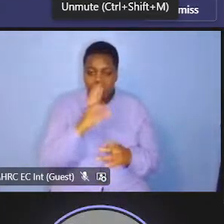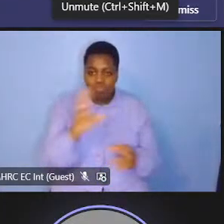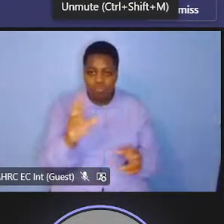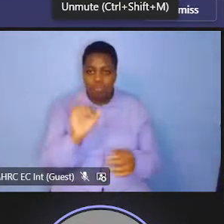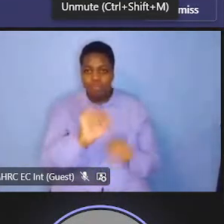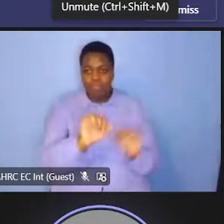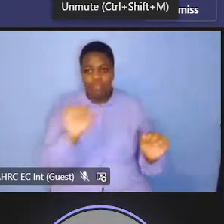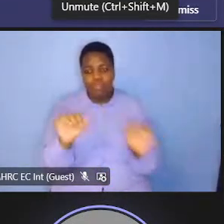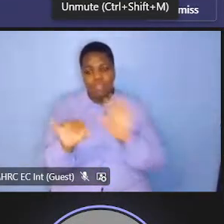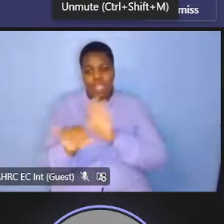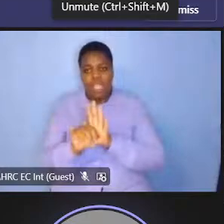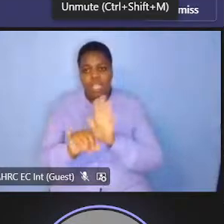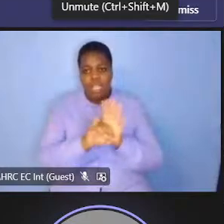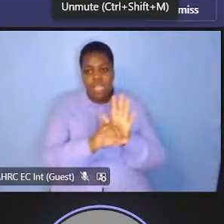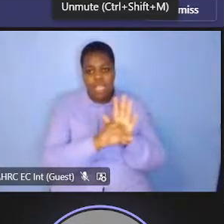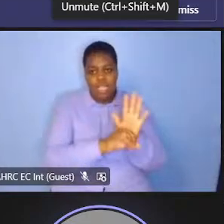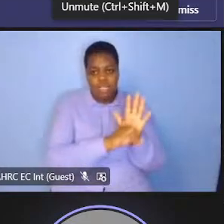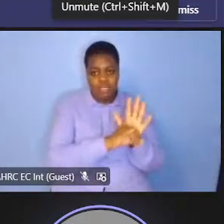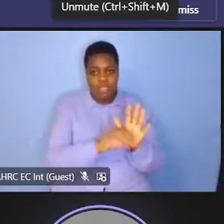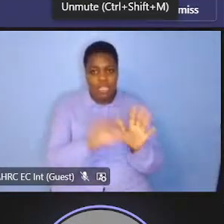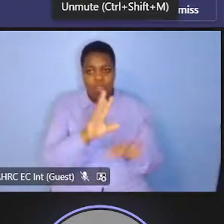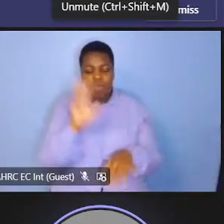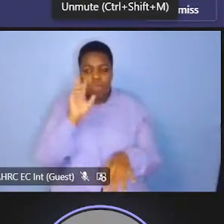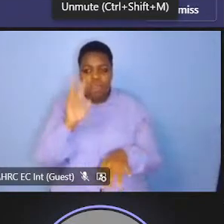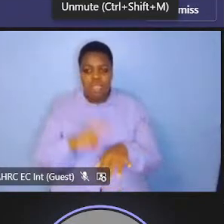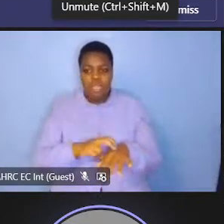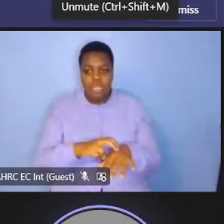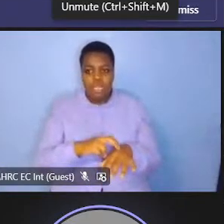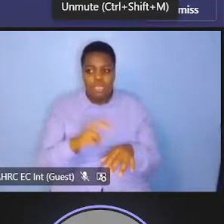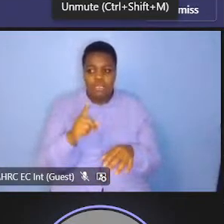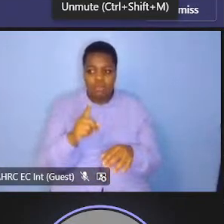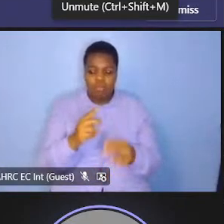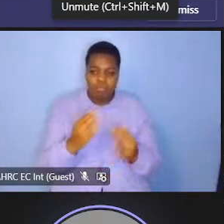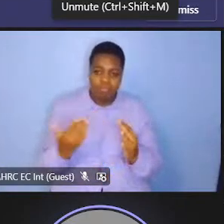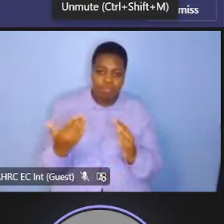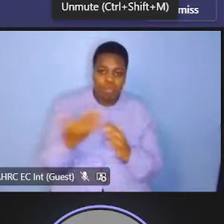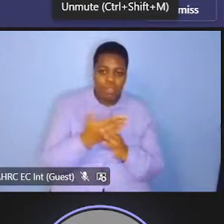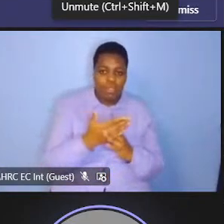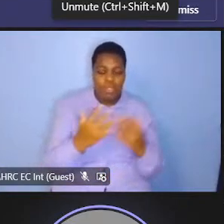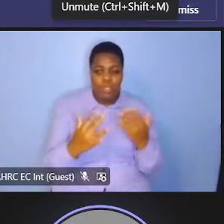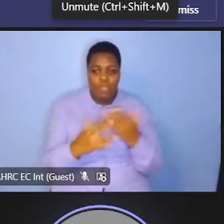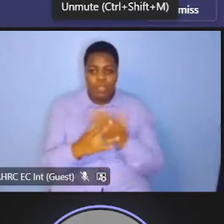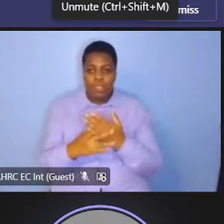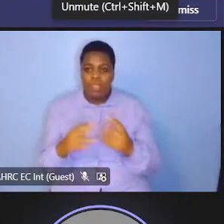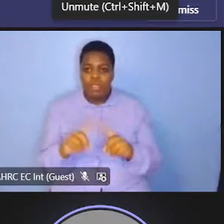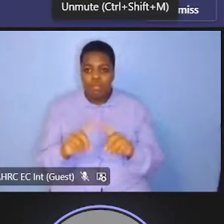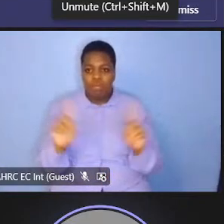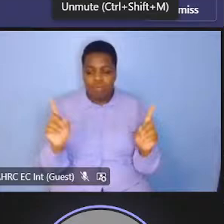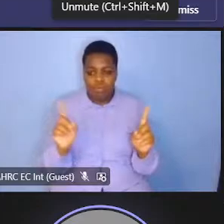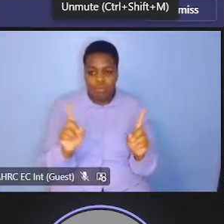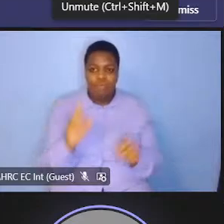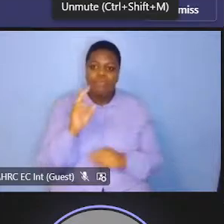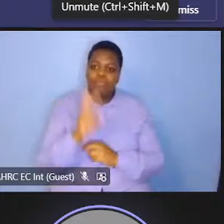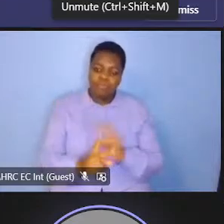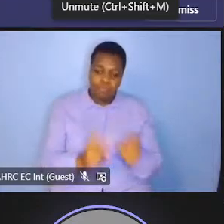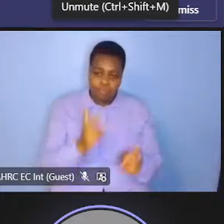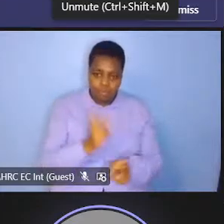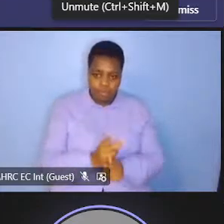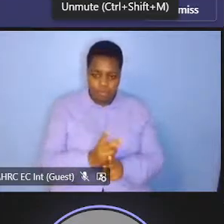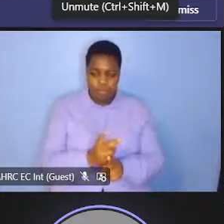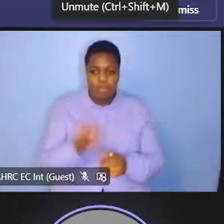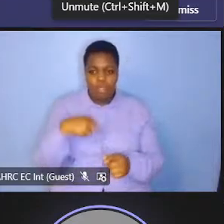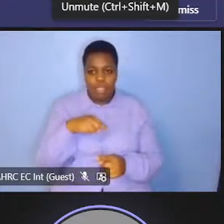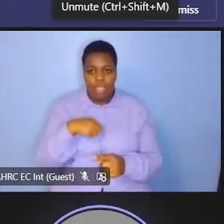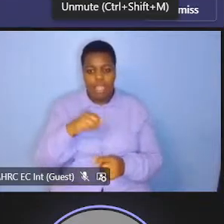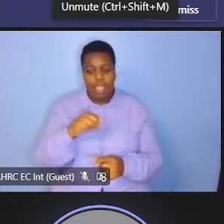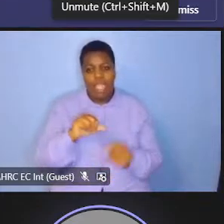her identity without unlawfully interference. And again, the African